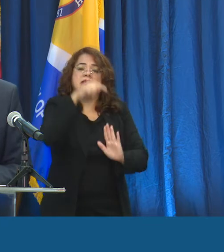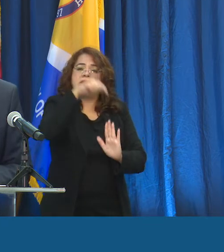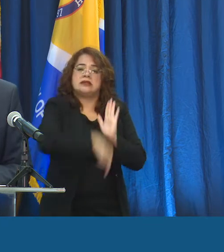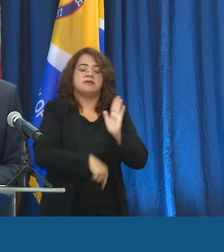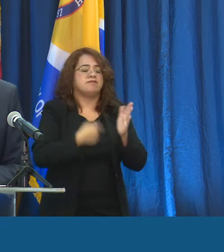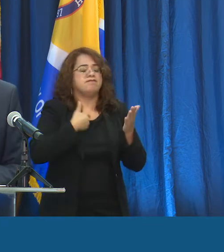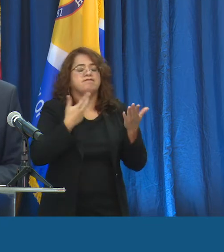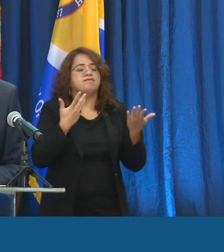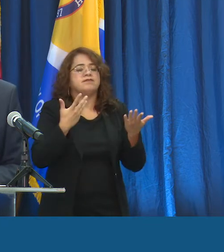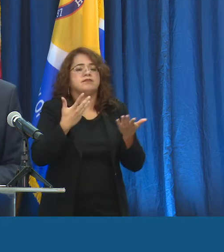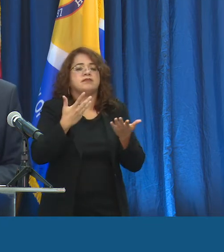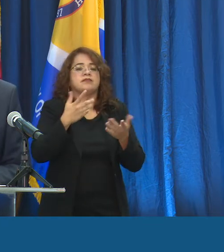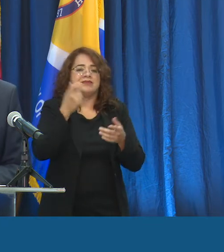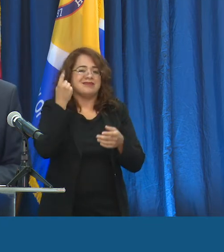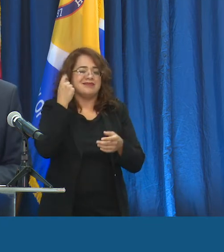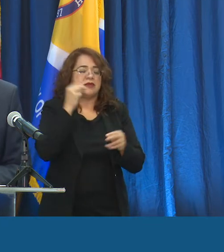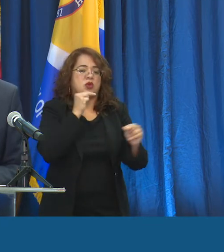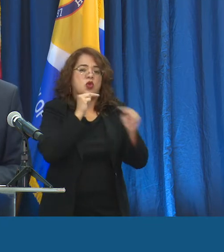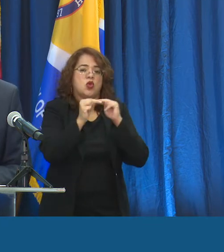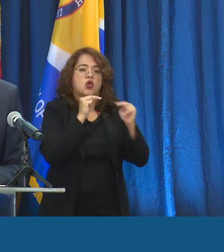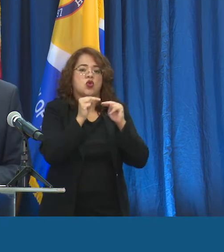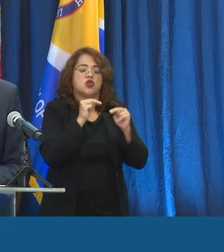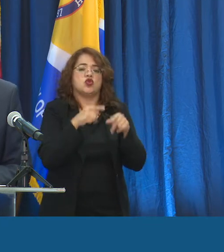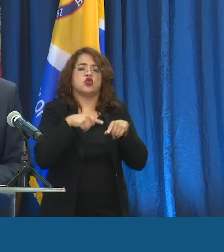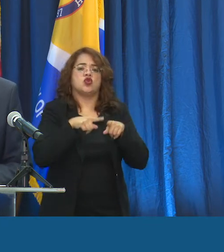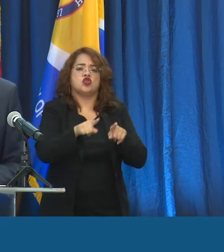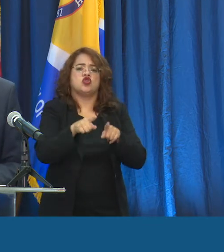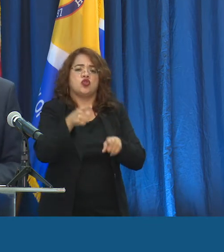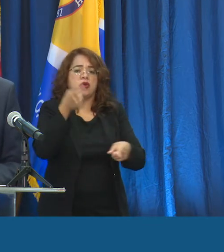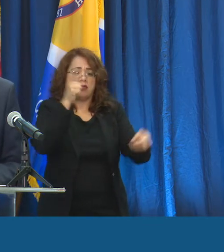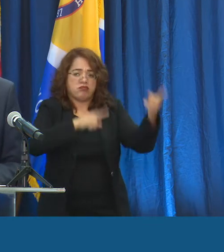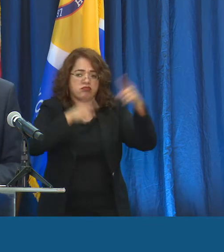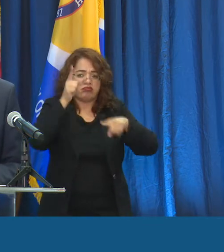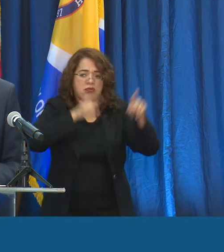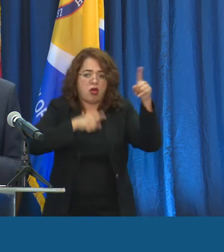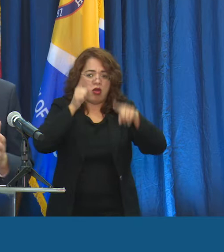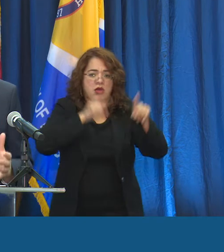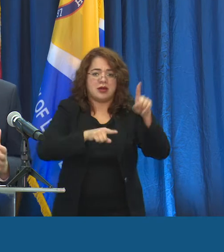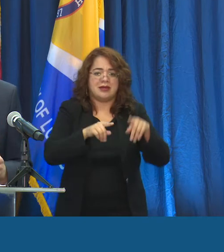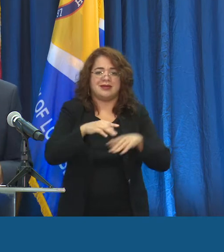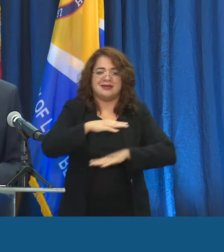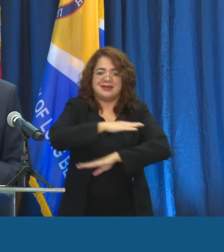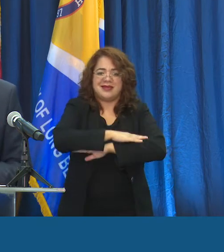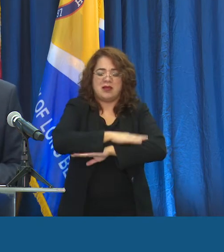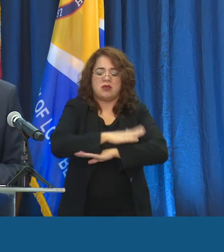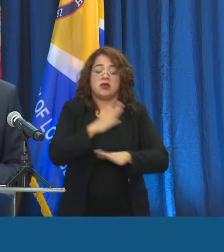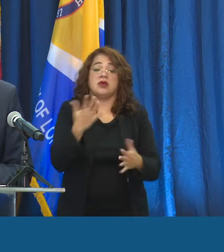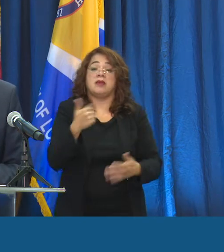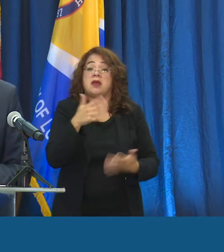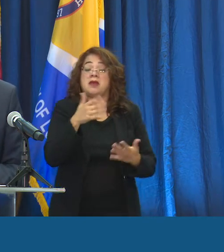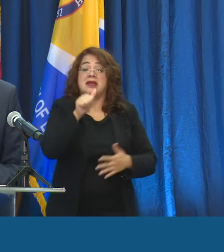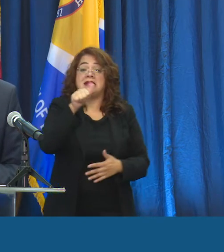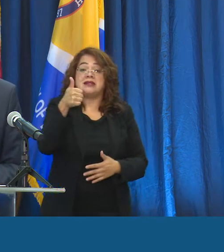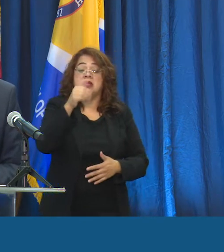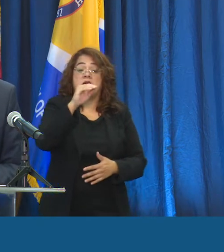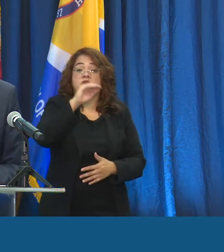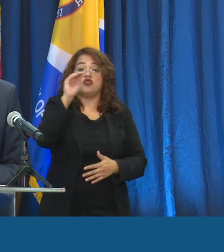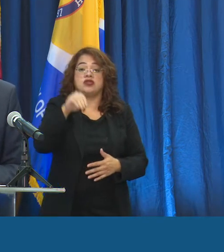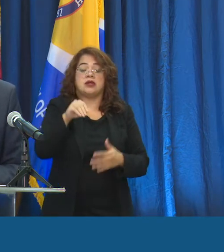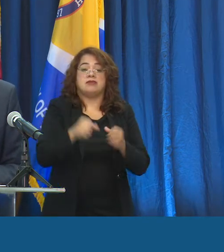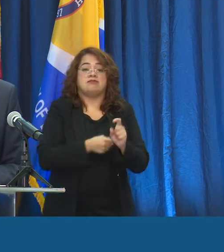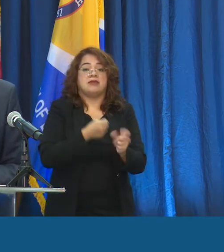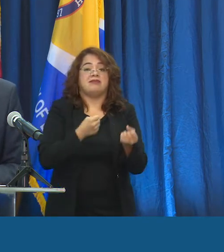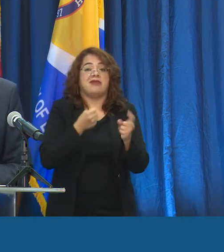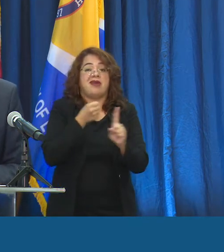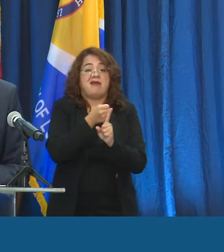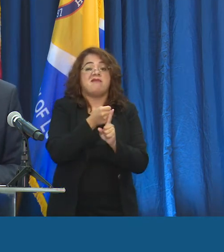details as that's a negotiation that happens at the bargaining table. But that could be up to a 10% impact to our employees